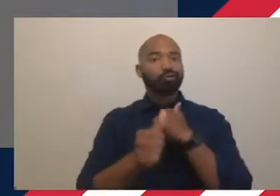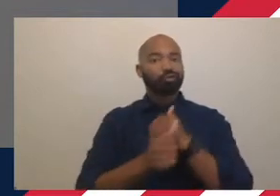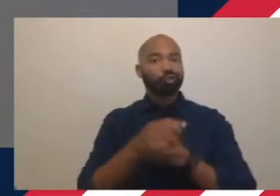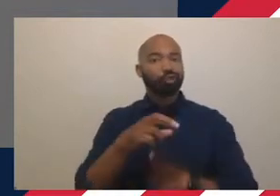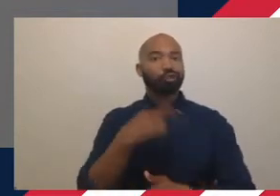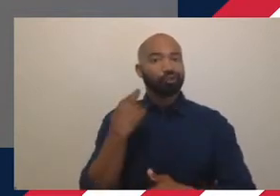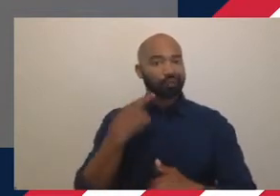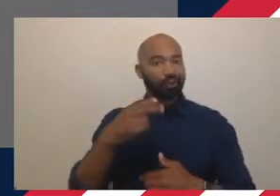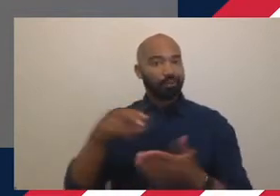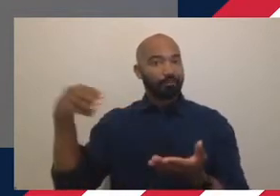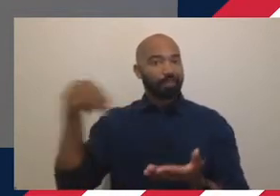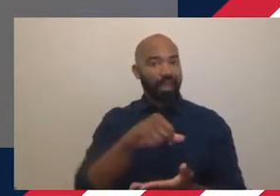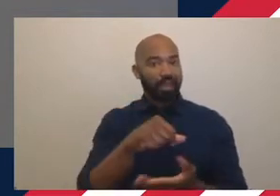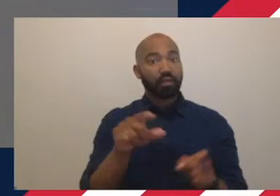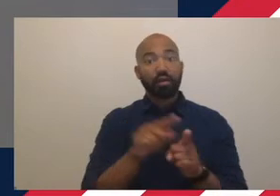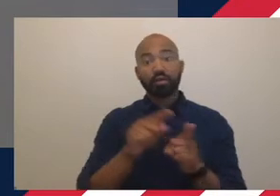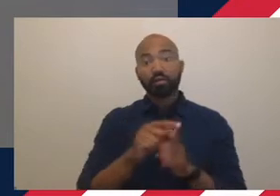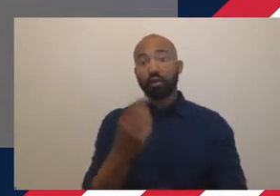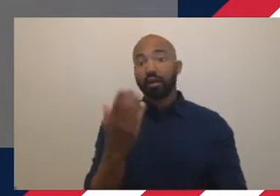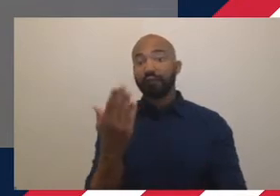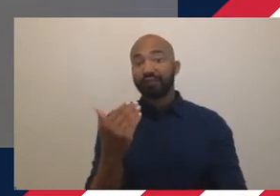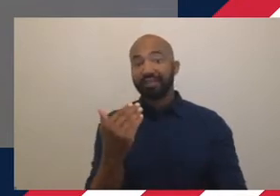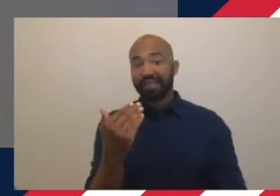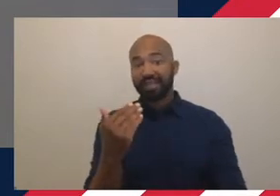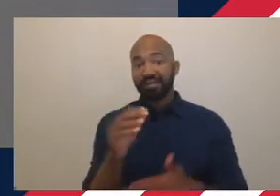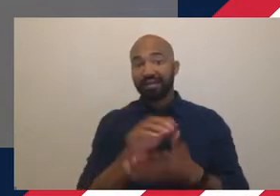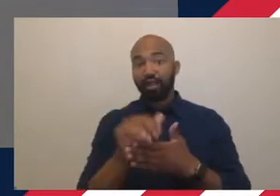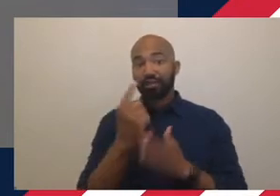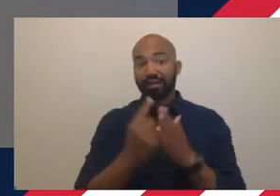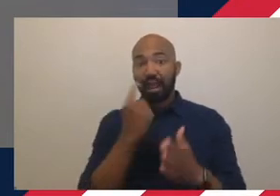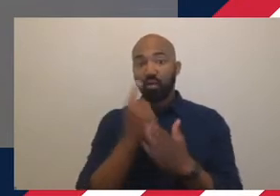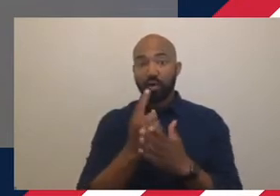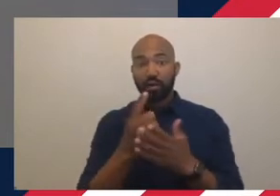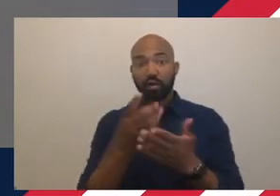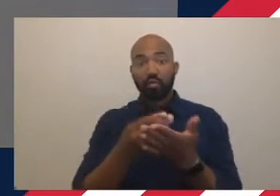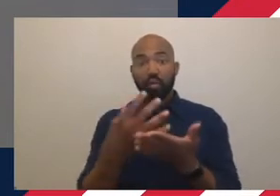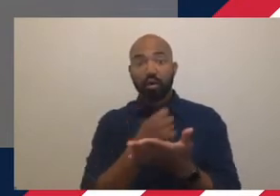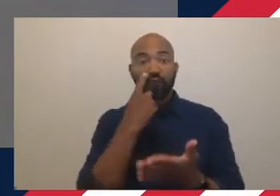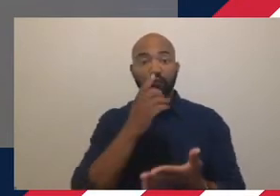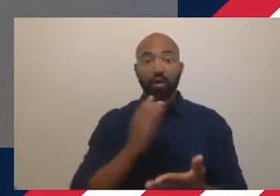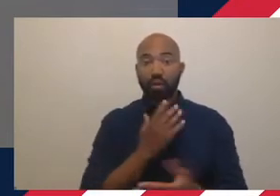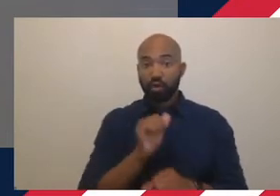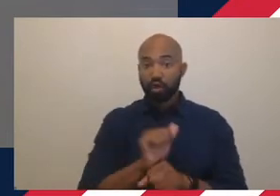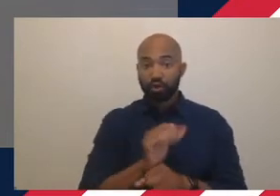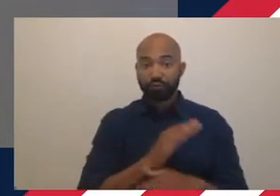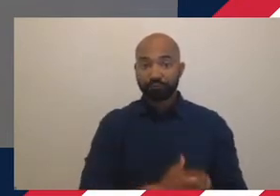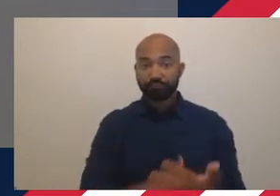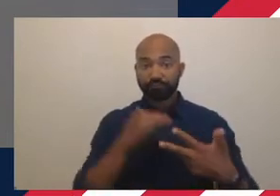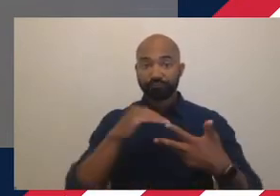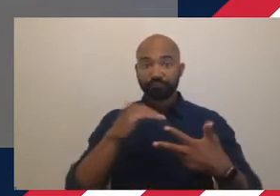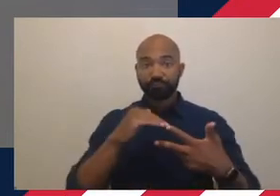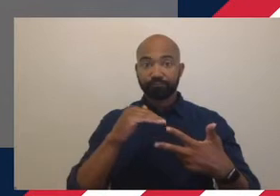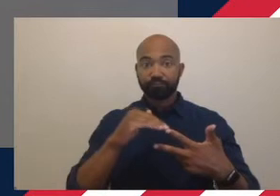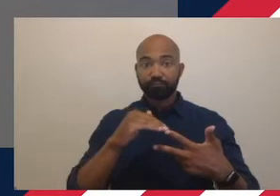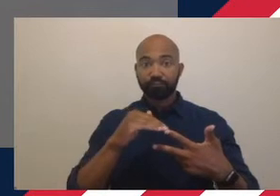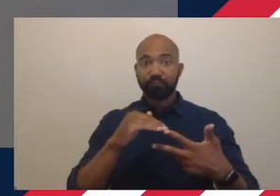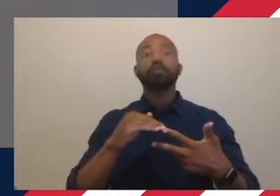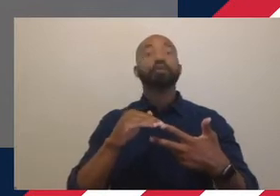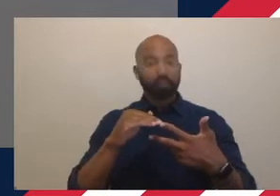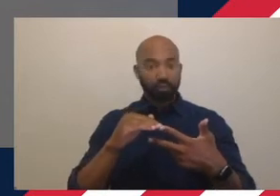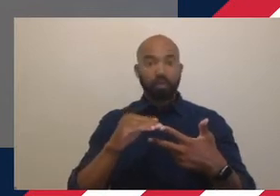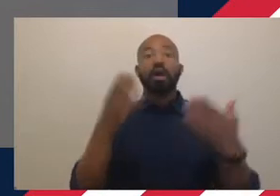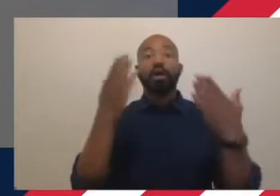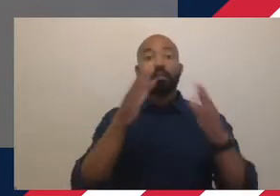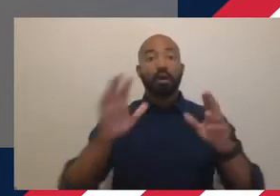and establish a $15 an hour wage for frontline workers, establish a public mask